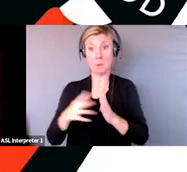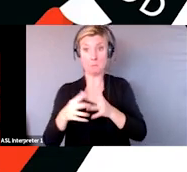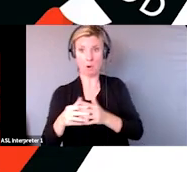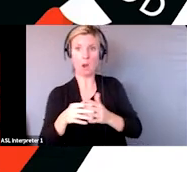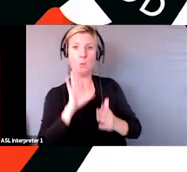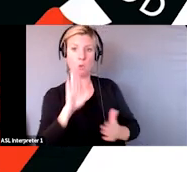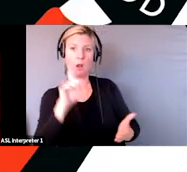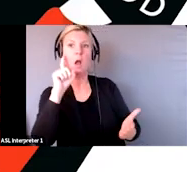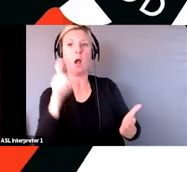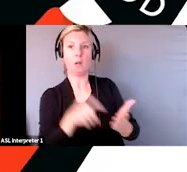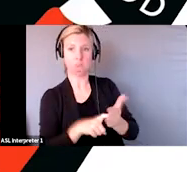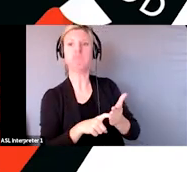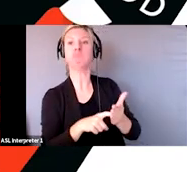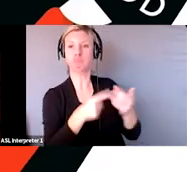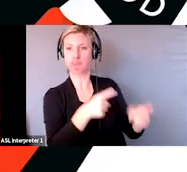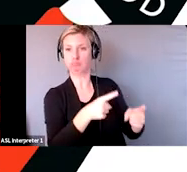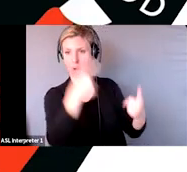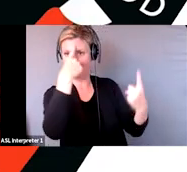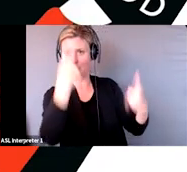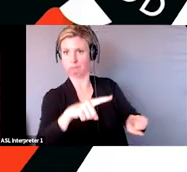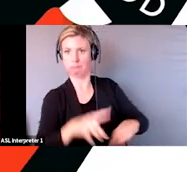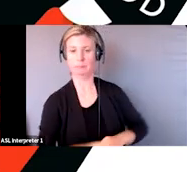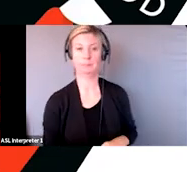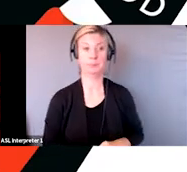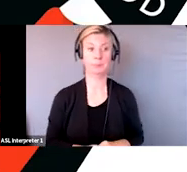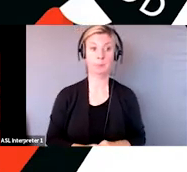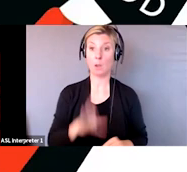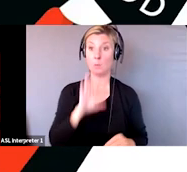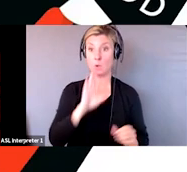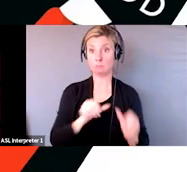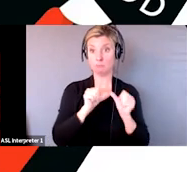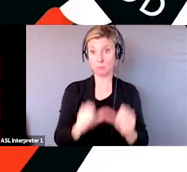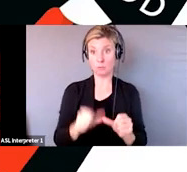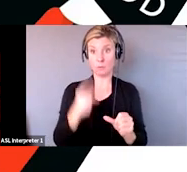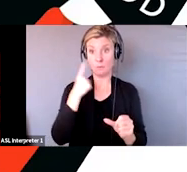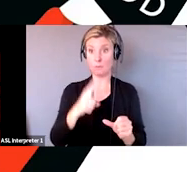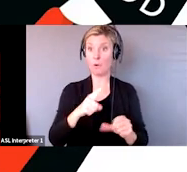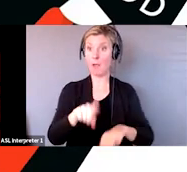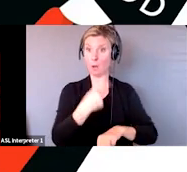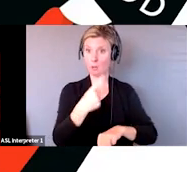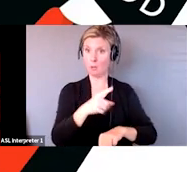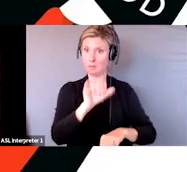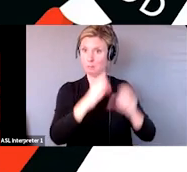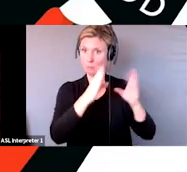In Canada, copyright protection lasts for the life of the author plus 70 years.